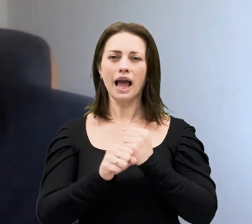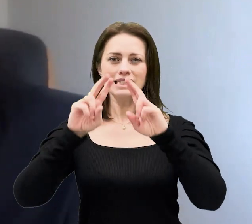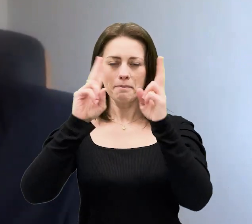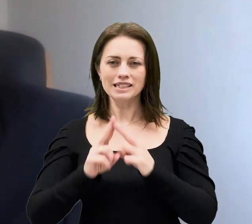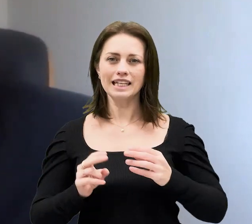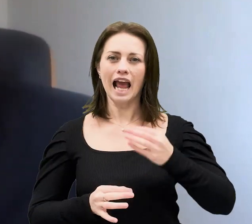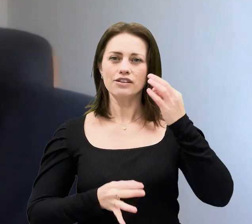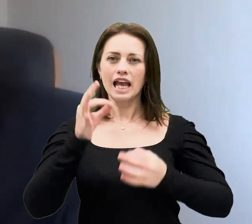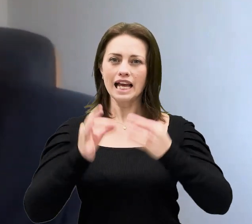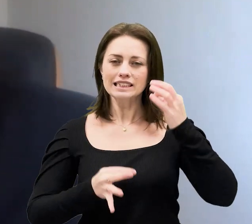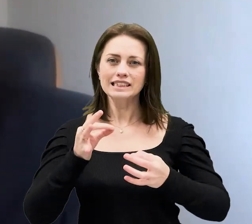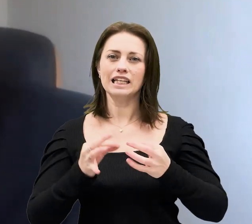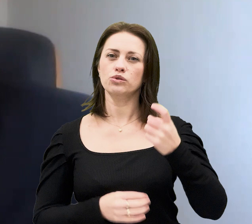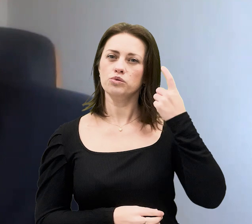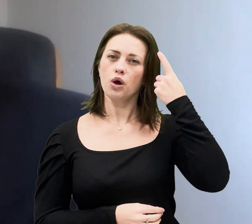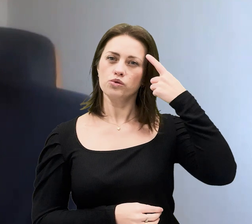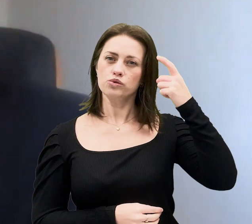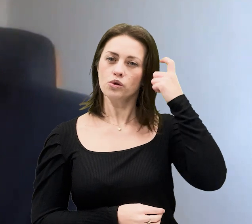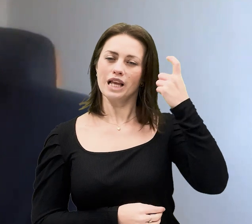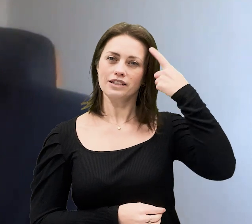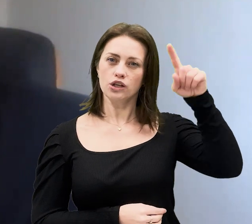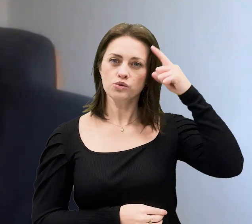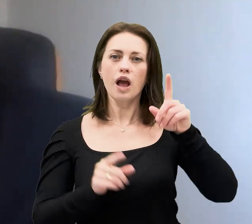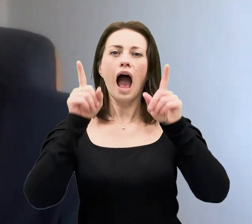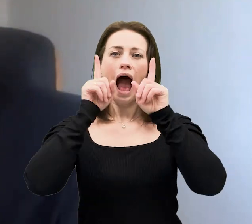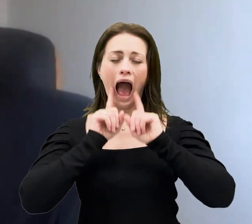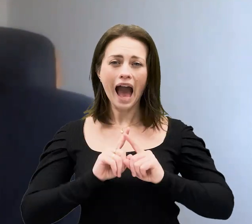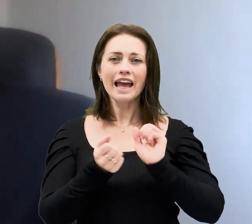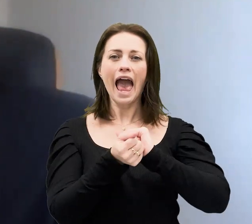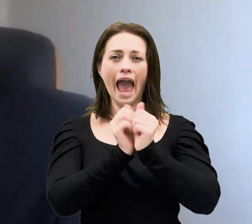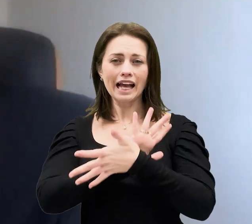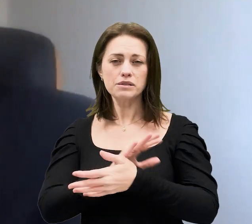in The Hague, and it's affiliated to Erasmus University Rotterdam.